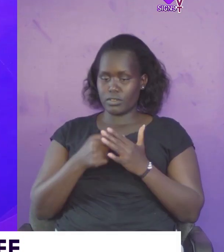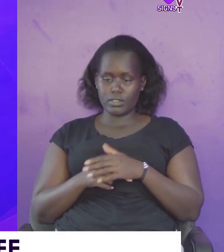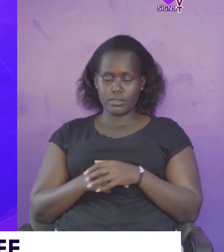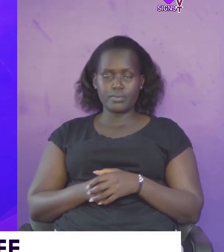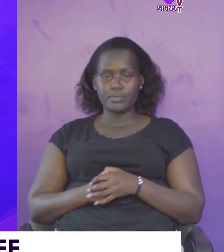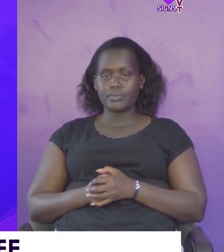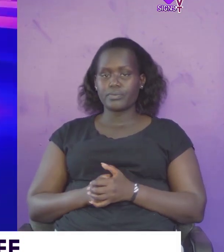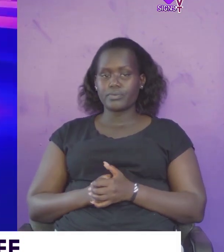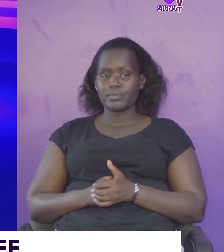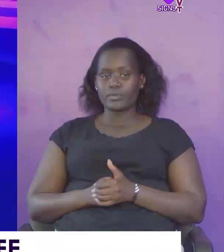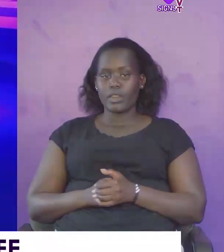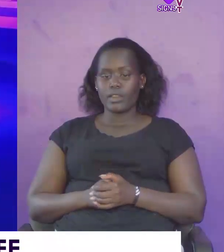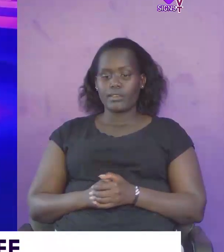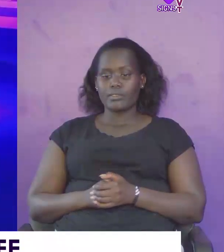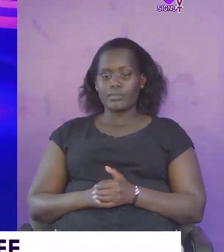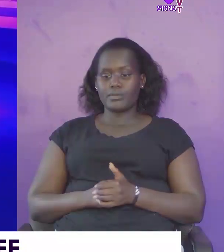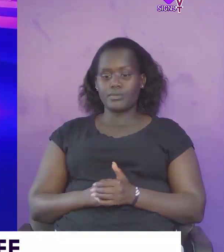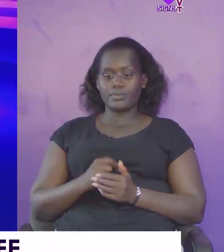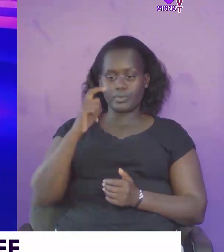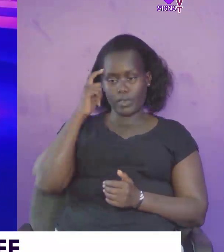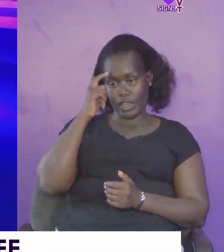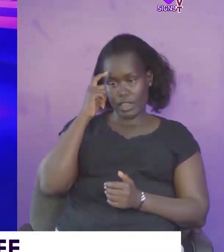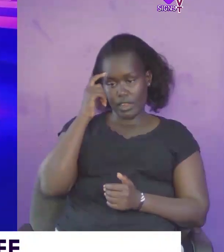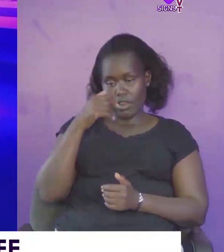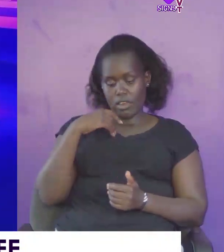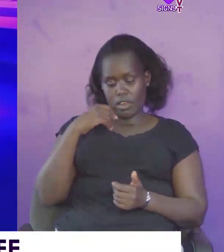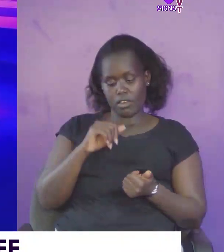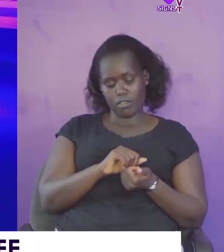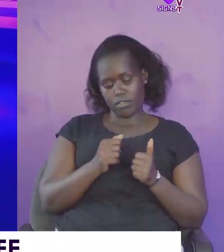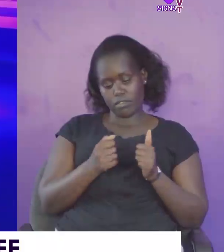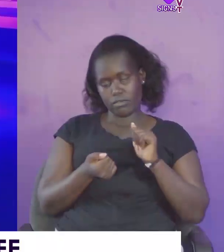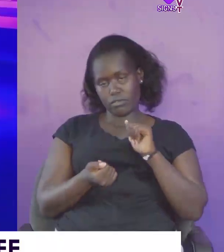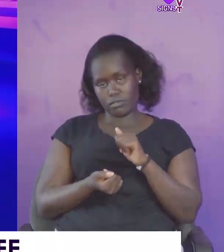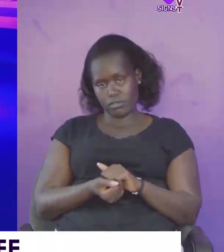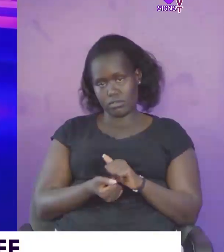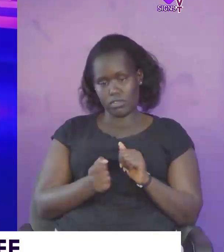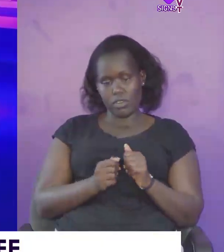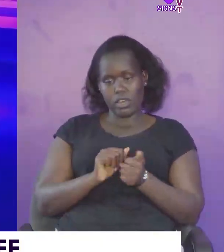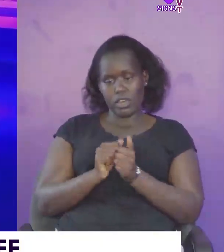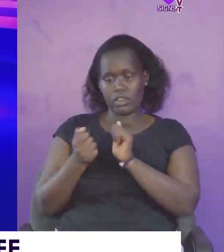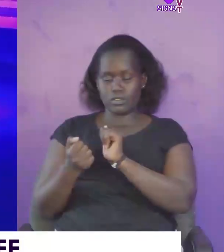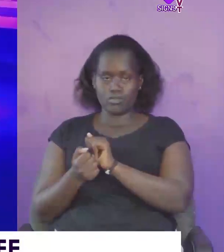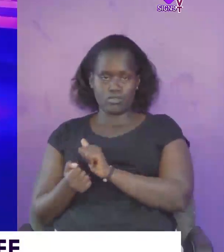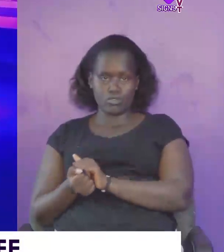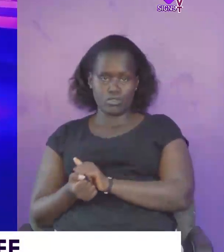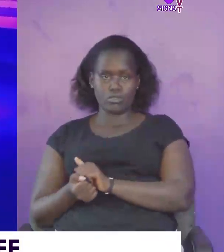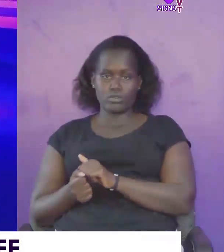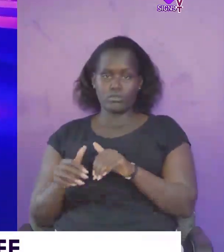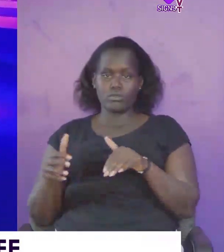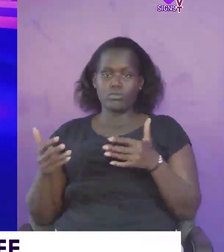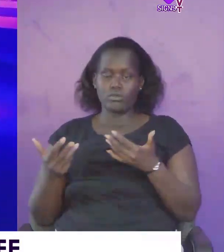Yeah, pia nafikiria tumekuwa pia na a change, a shift, a radical shift. Yes. In terms